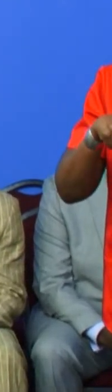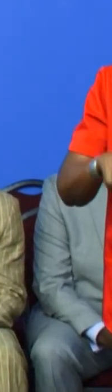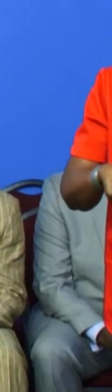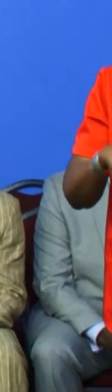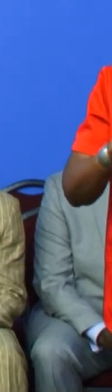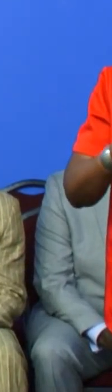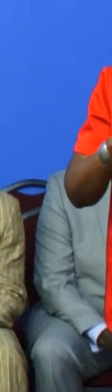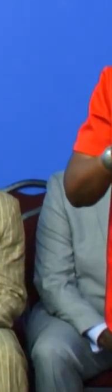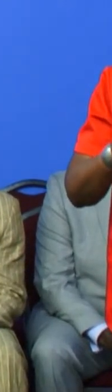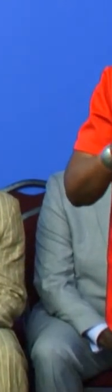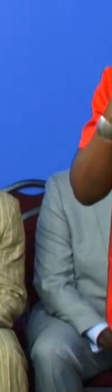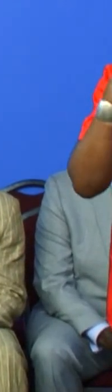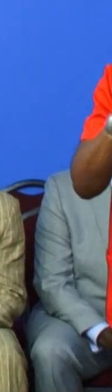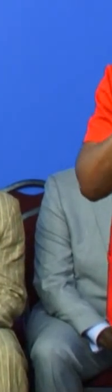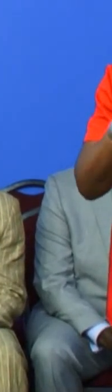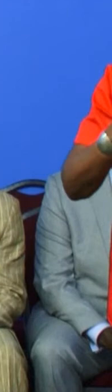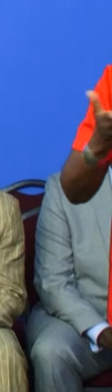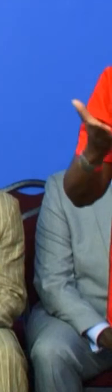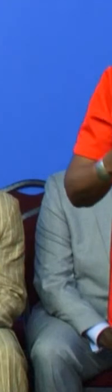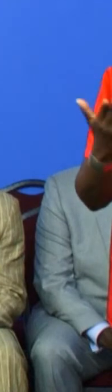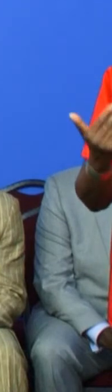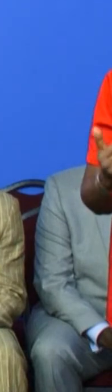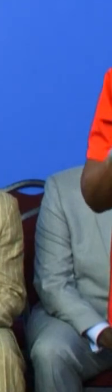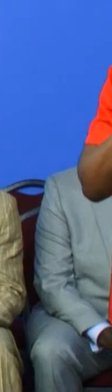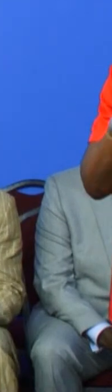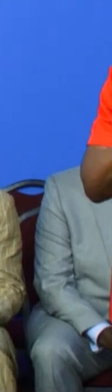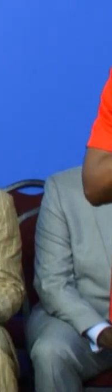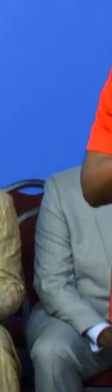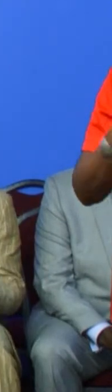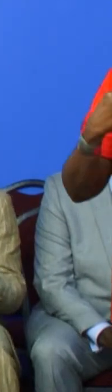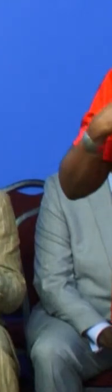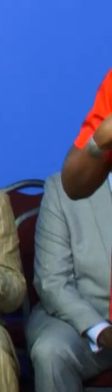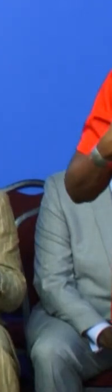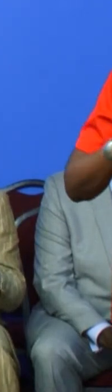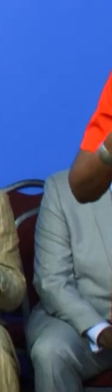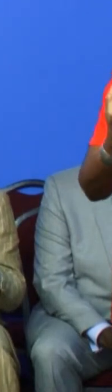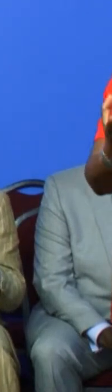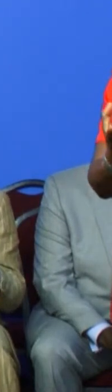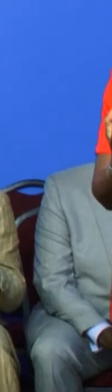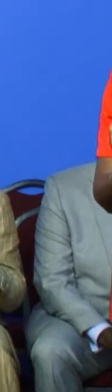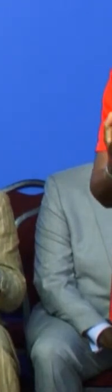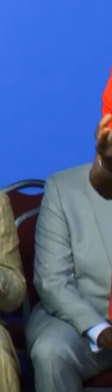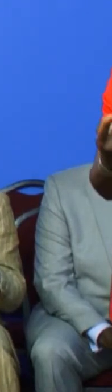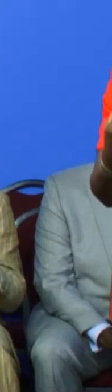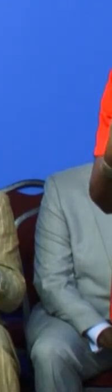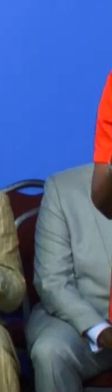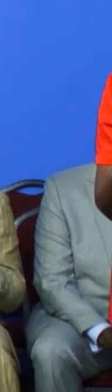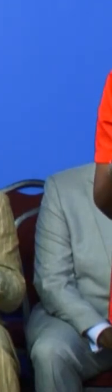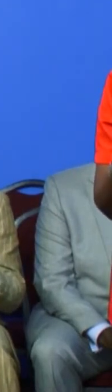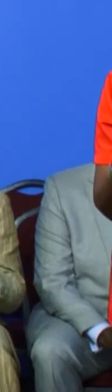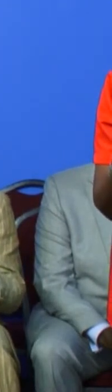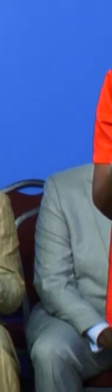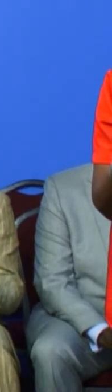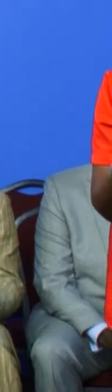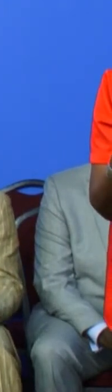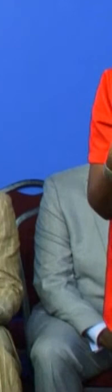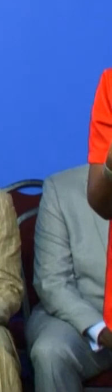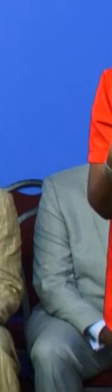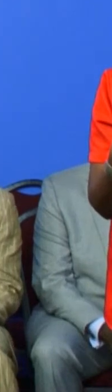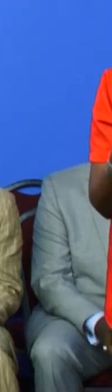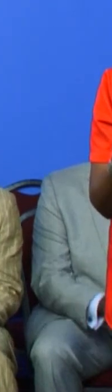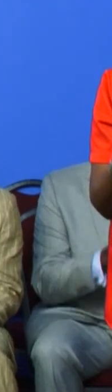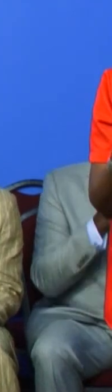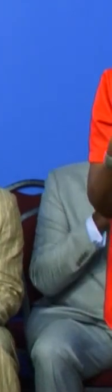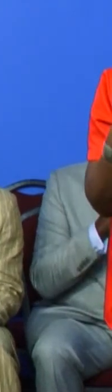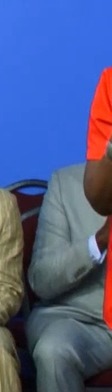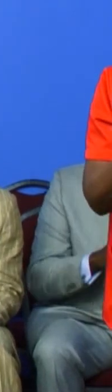today and not a member of National Action Network, I want you to just come down either aisle to me and let us sign you